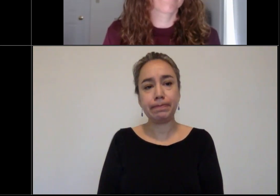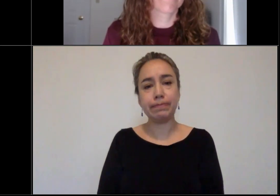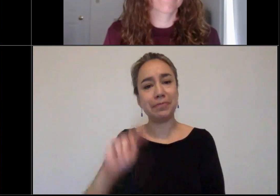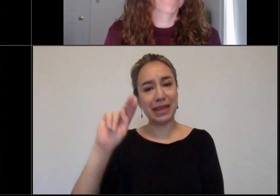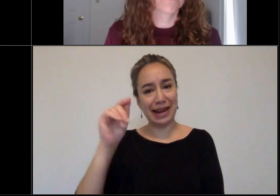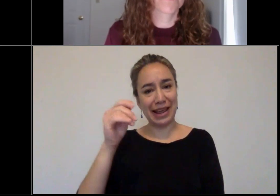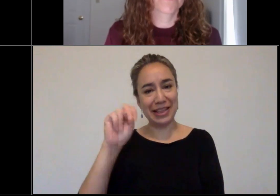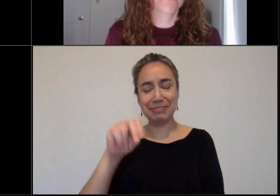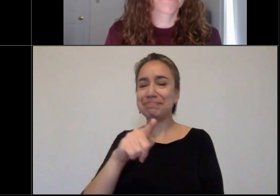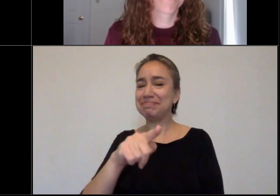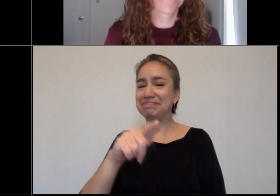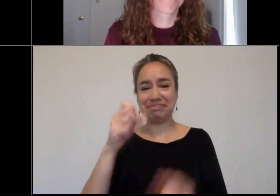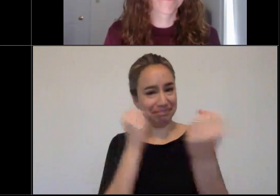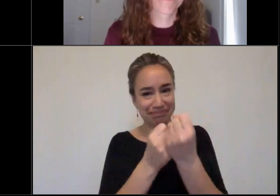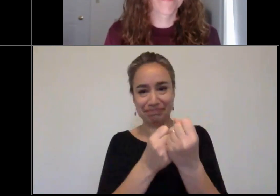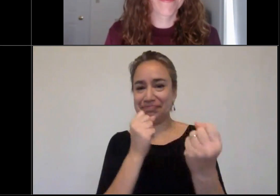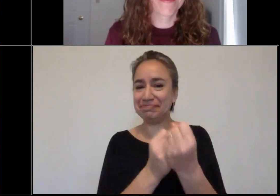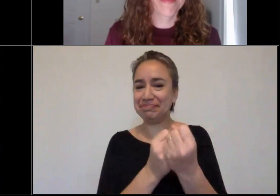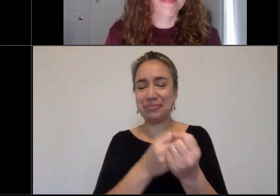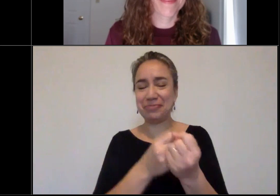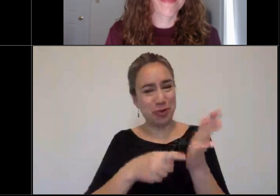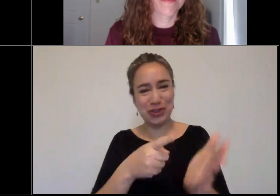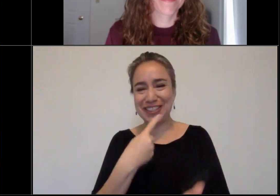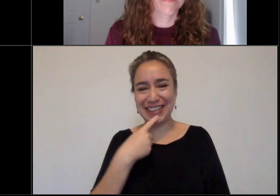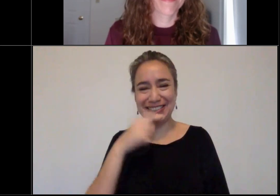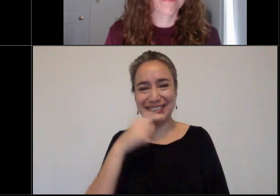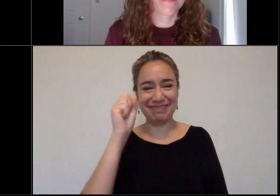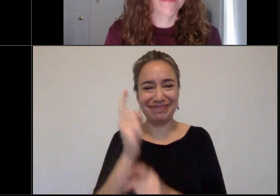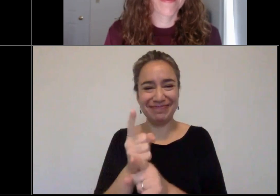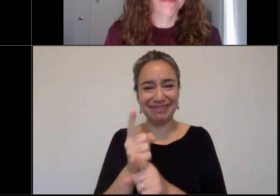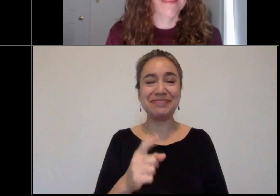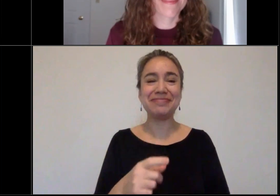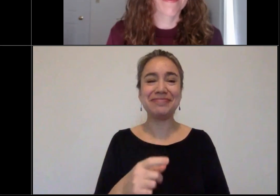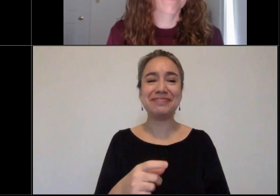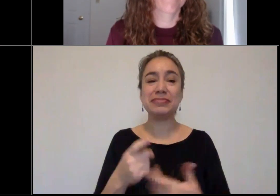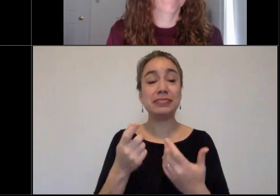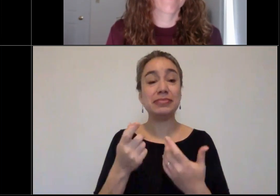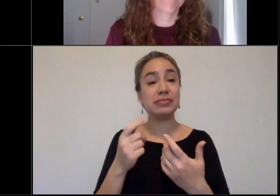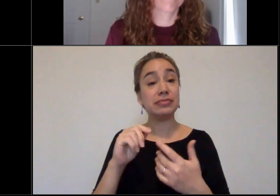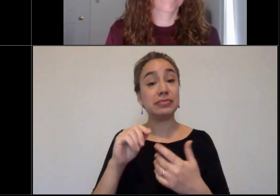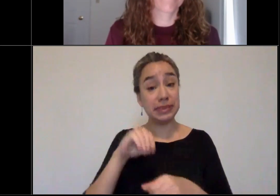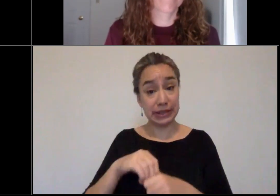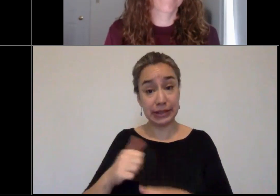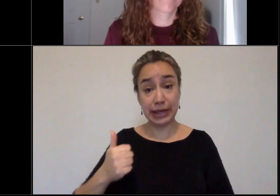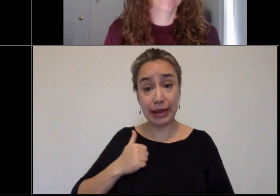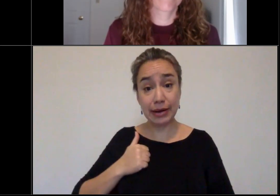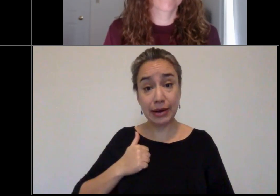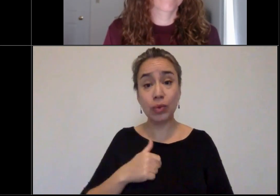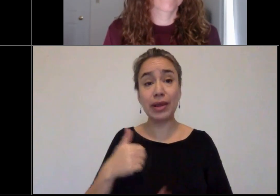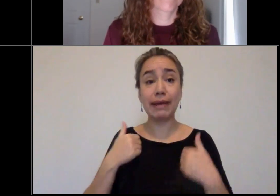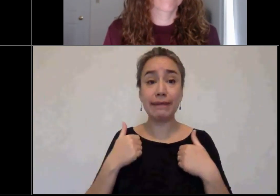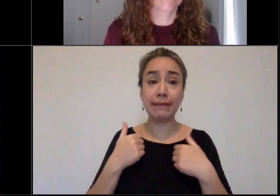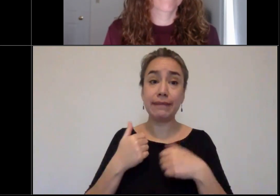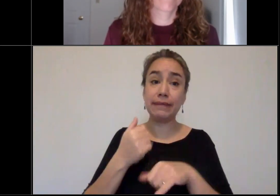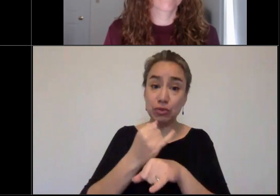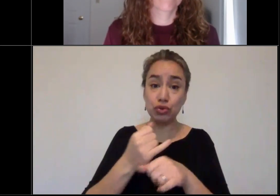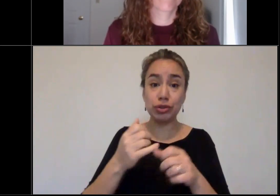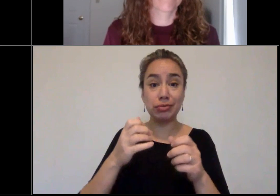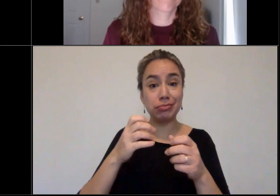I echo everything Savi said. I mean, it's we're here in Canada, we have these teaching stream positions, which